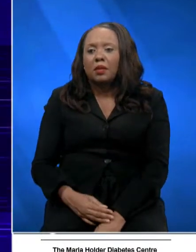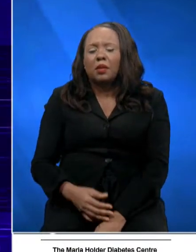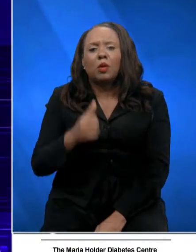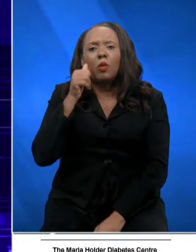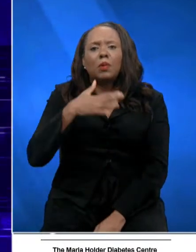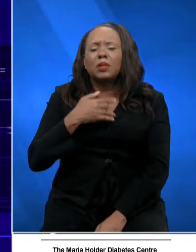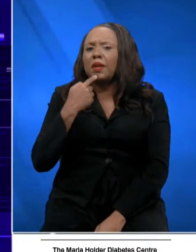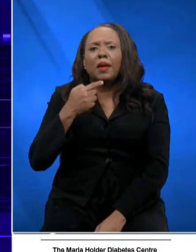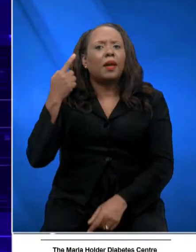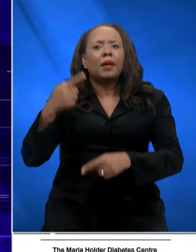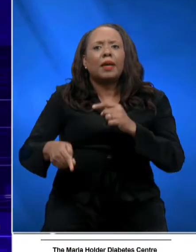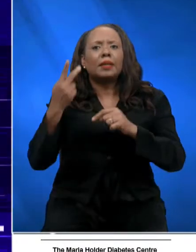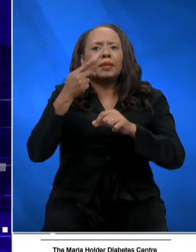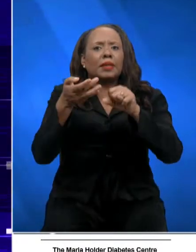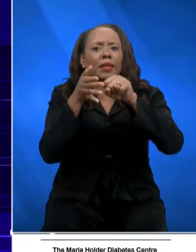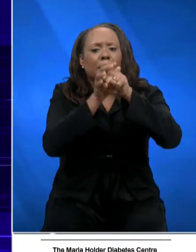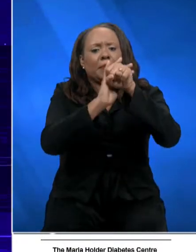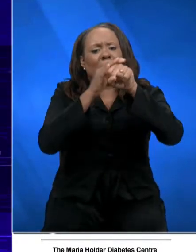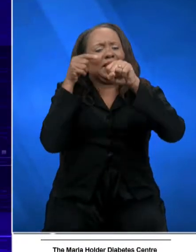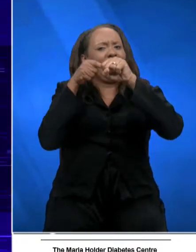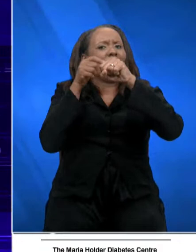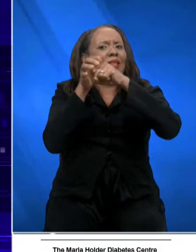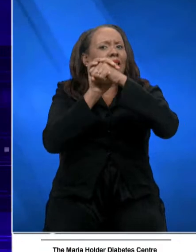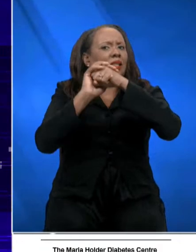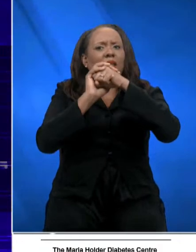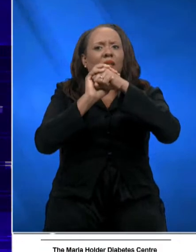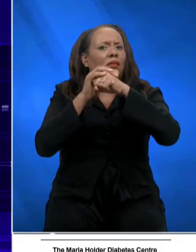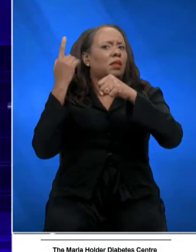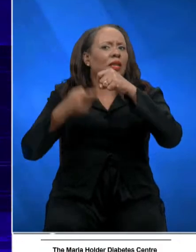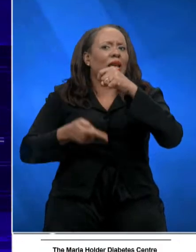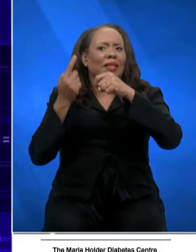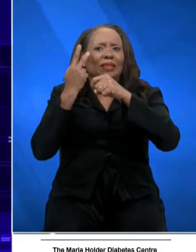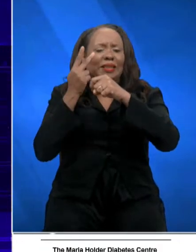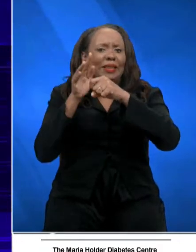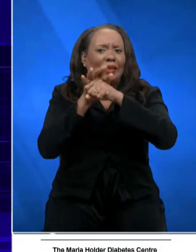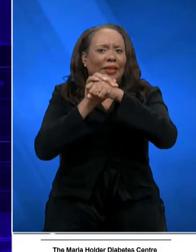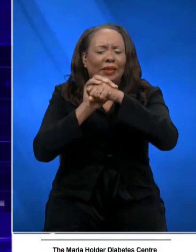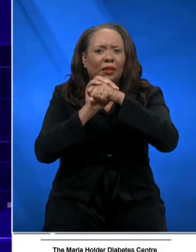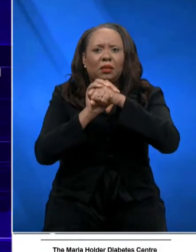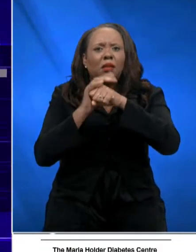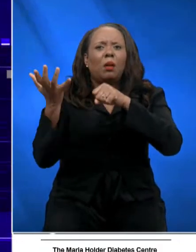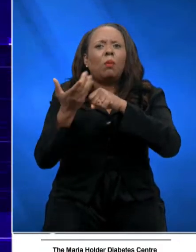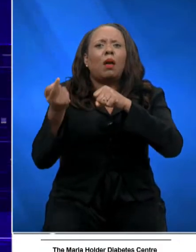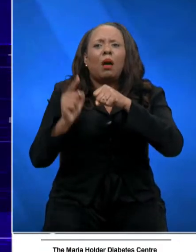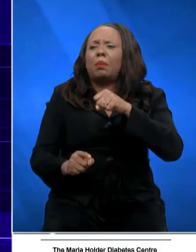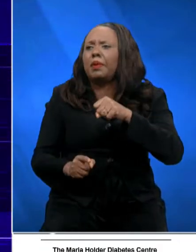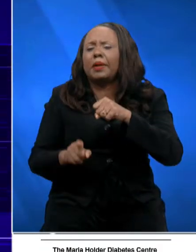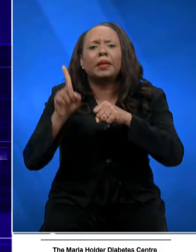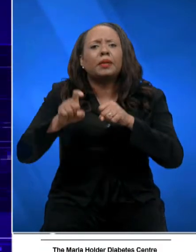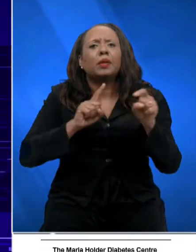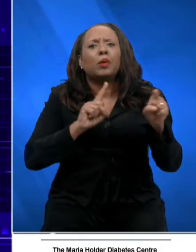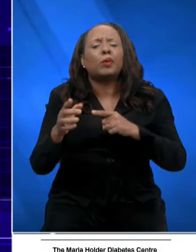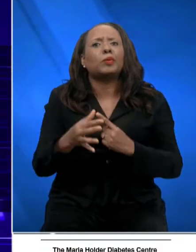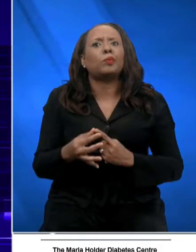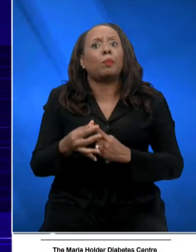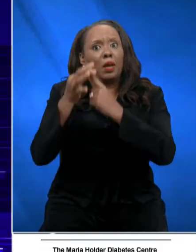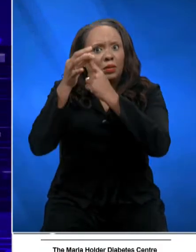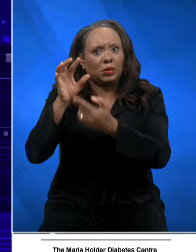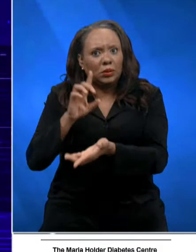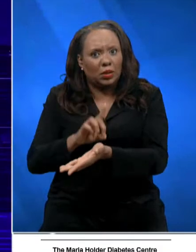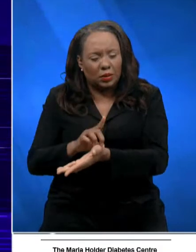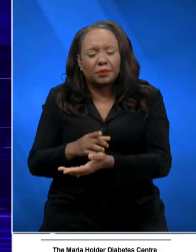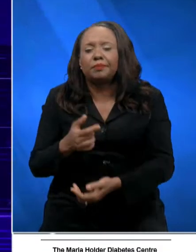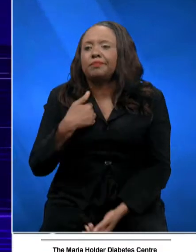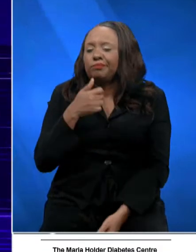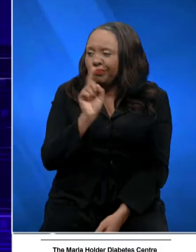but there is a problem. But you need someone to see behind the eye to see what's really going on behind there. And that